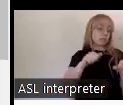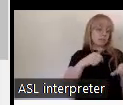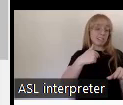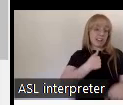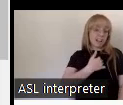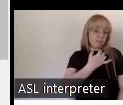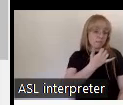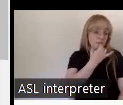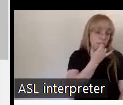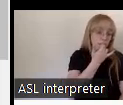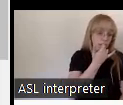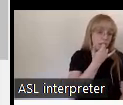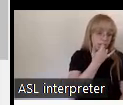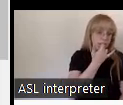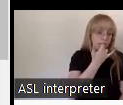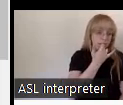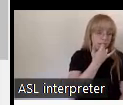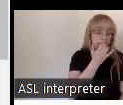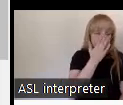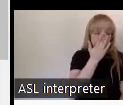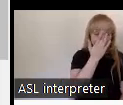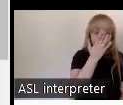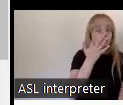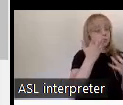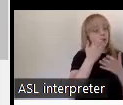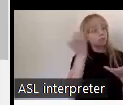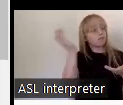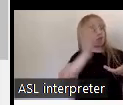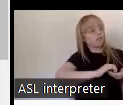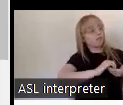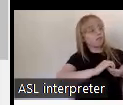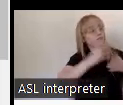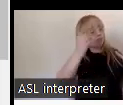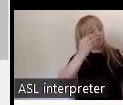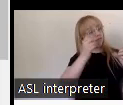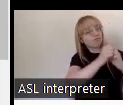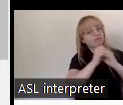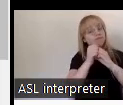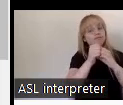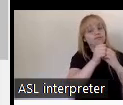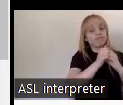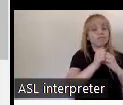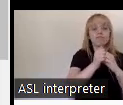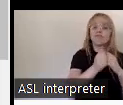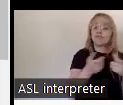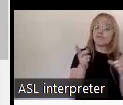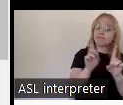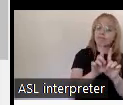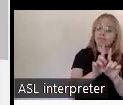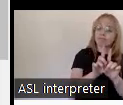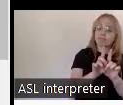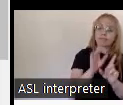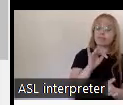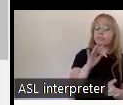wrong. So we want to work collaboratively when we can, for people who do not have a form